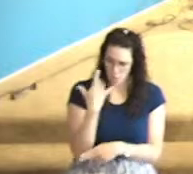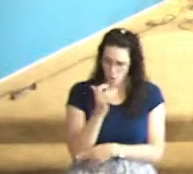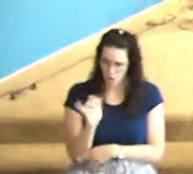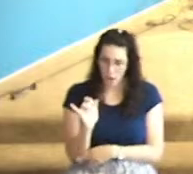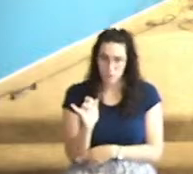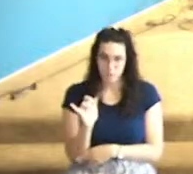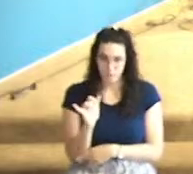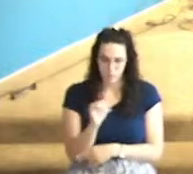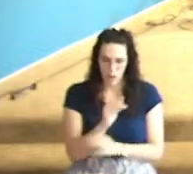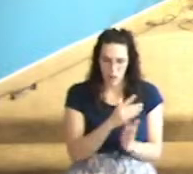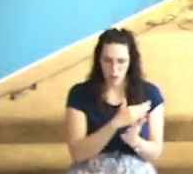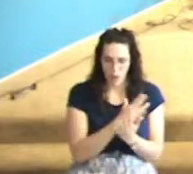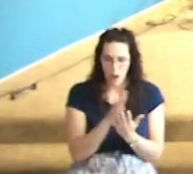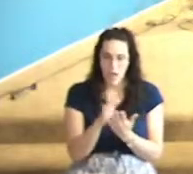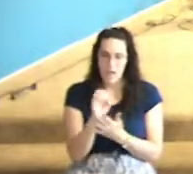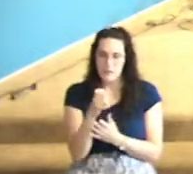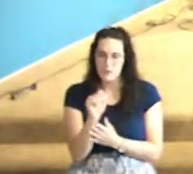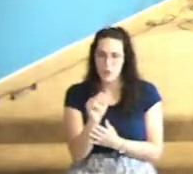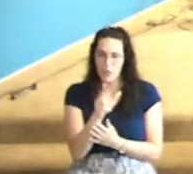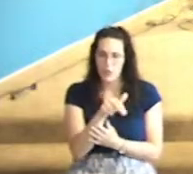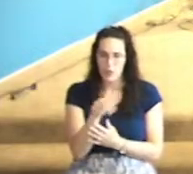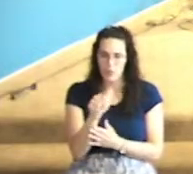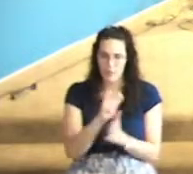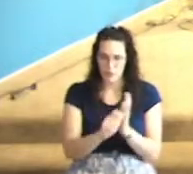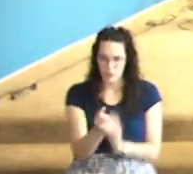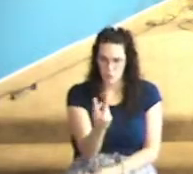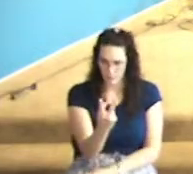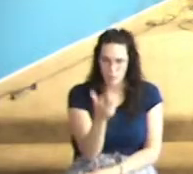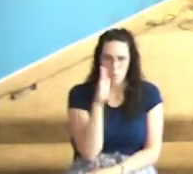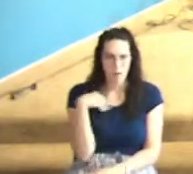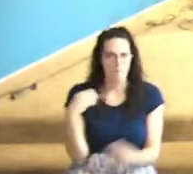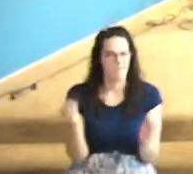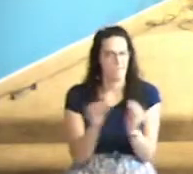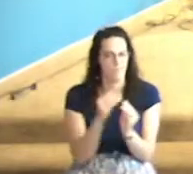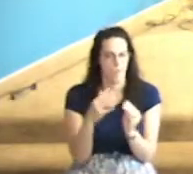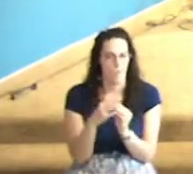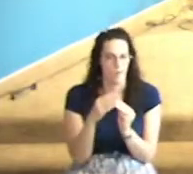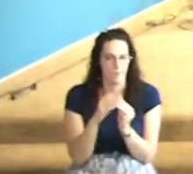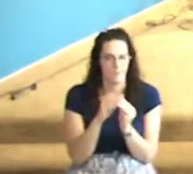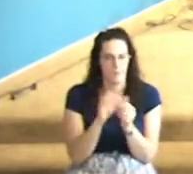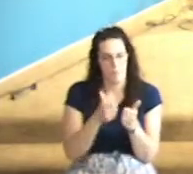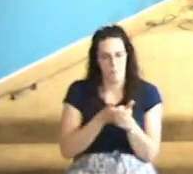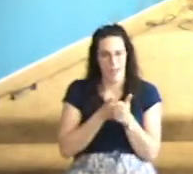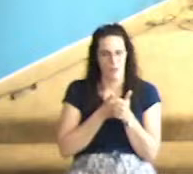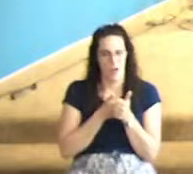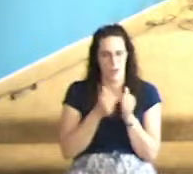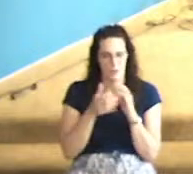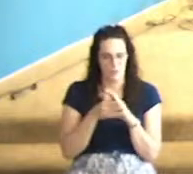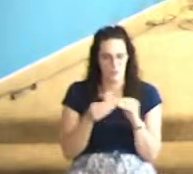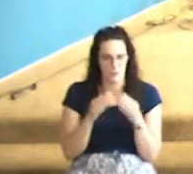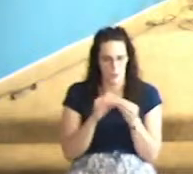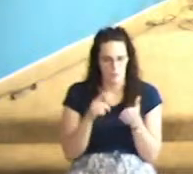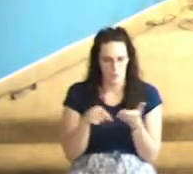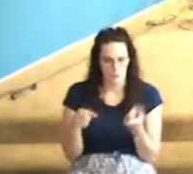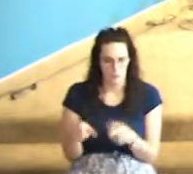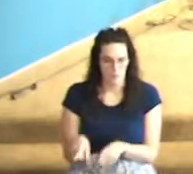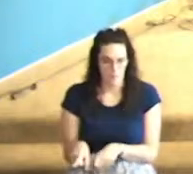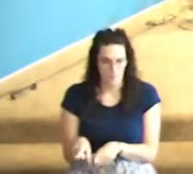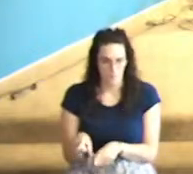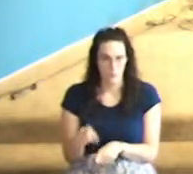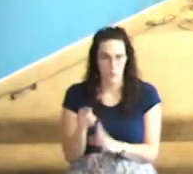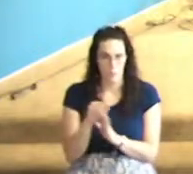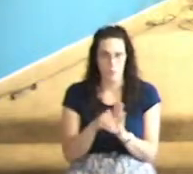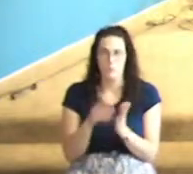Exodus 33, verse 12. We're going to get a little more context of how God, how Moses says, would you please show us favor?